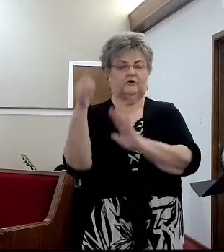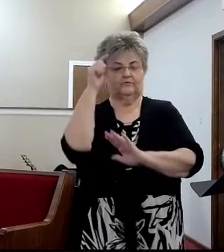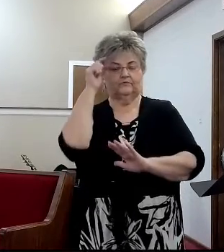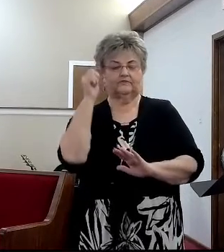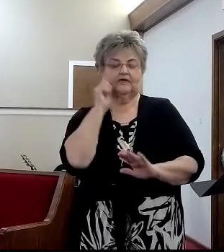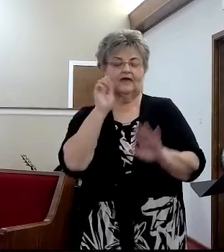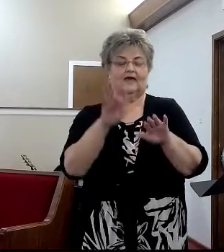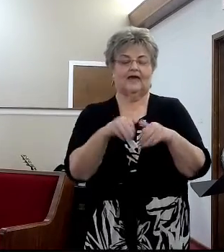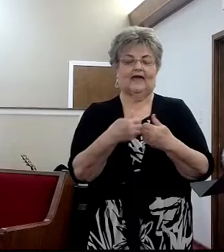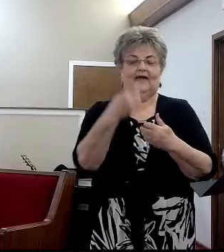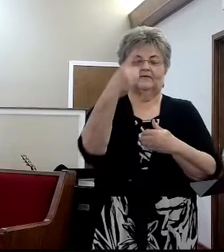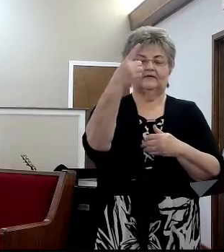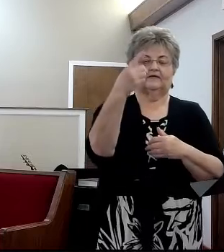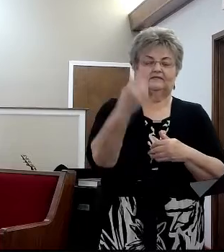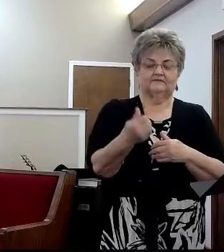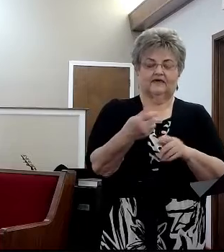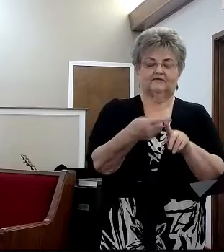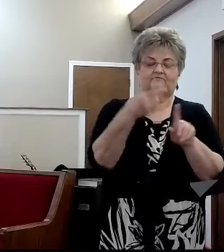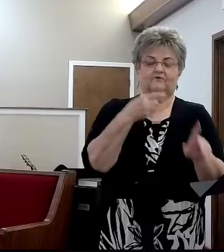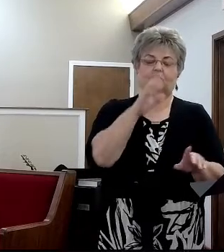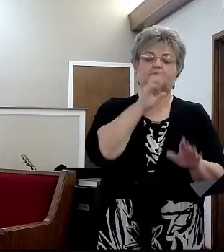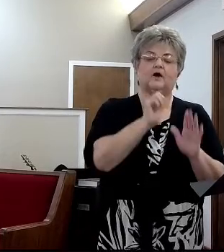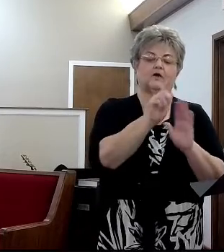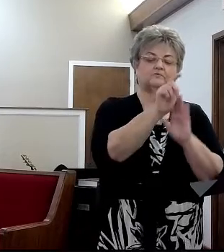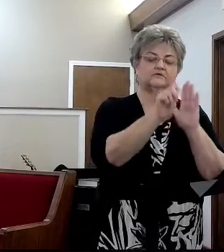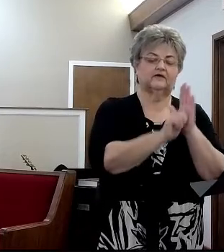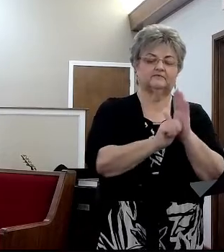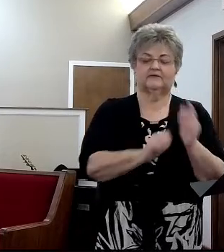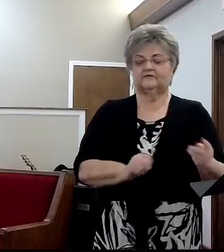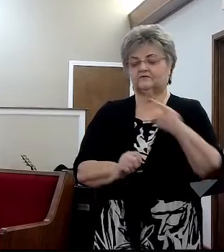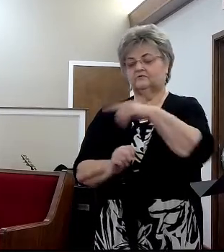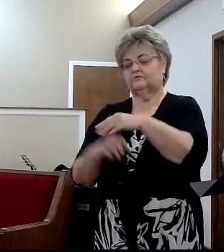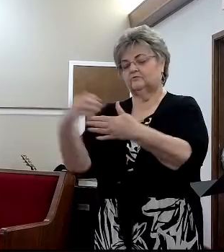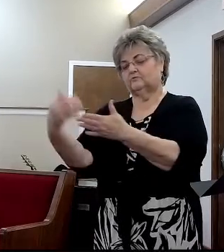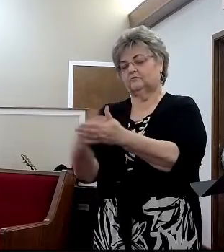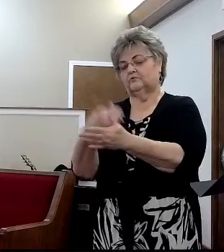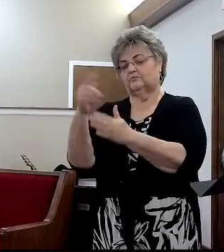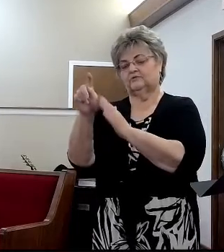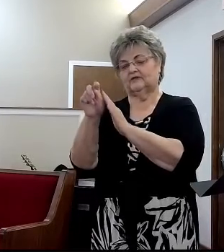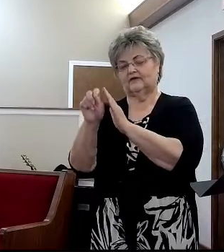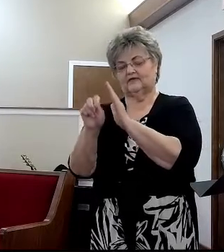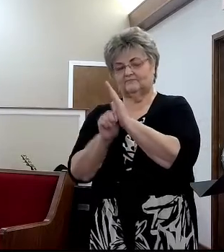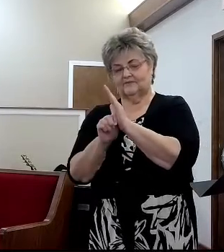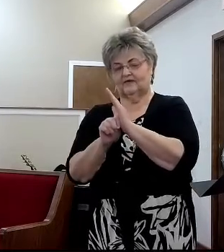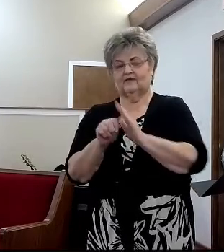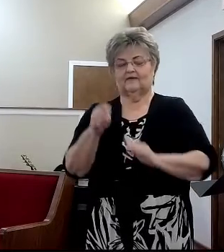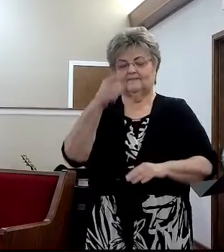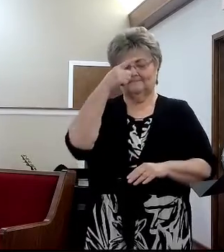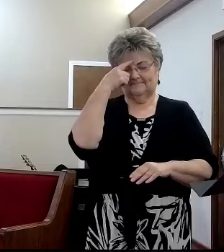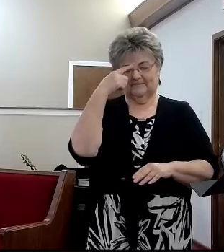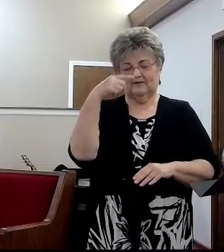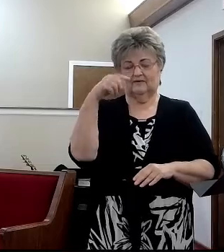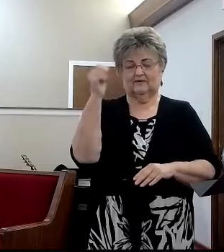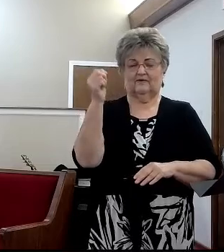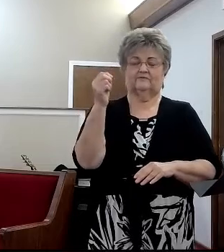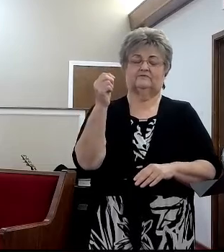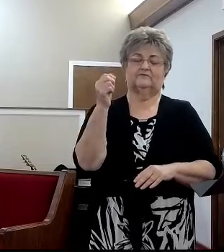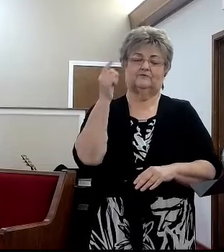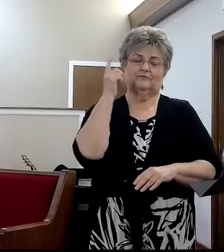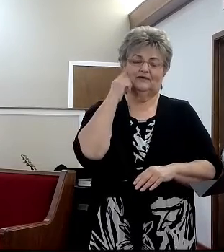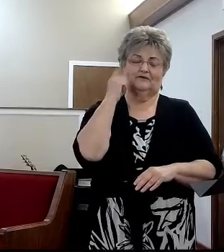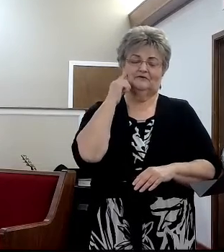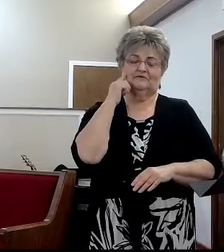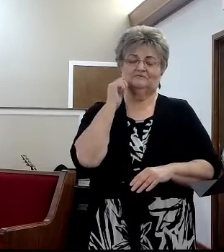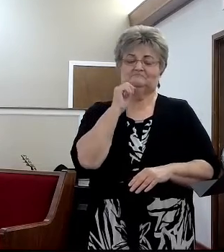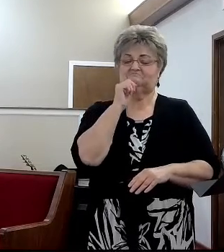ties from the Old Testament to the New Testament, because oftentimes you hear, you know, you don't got to abide by the Old Testament. Now it's just the New Testament. New Testament's there